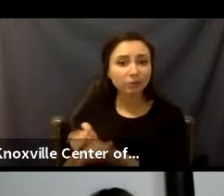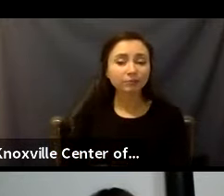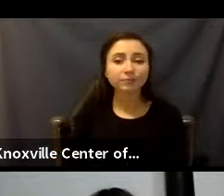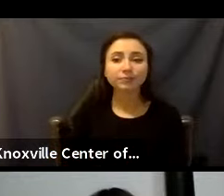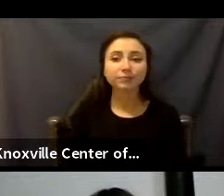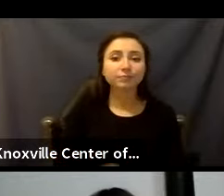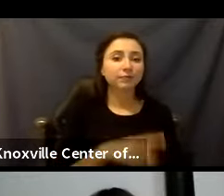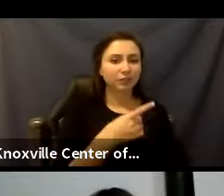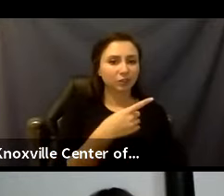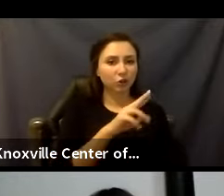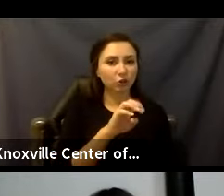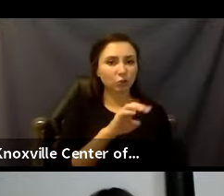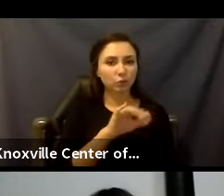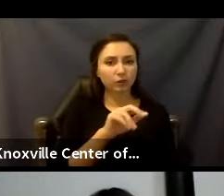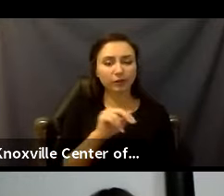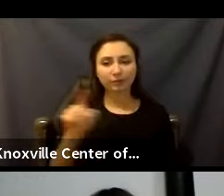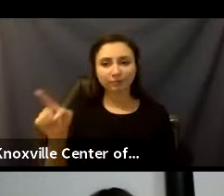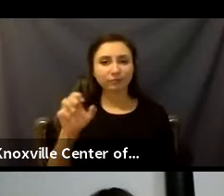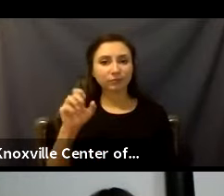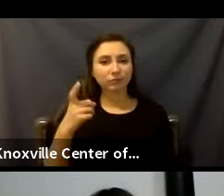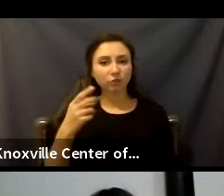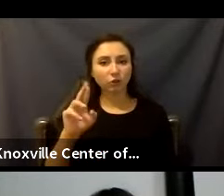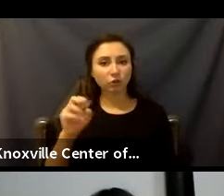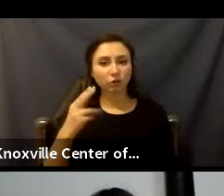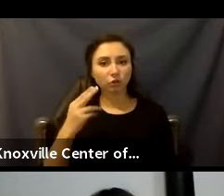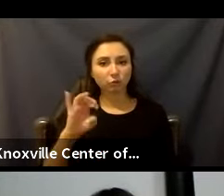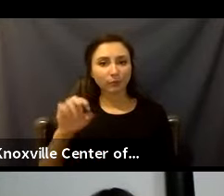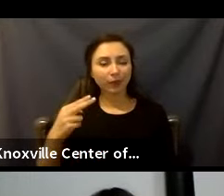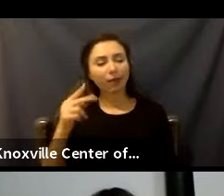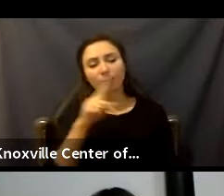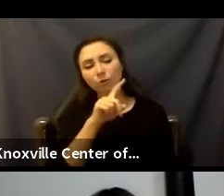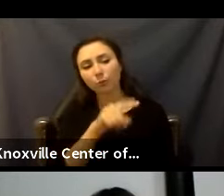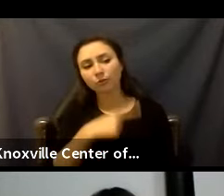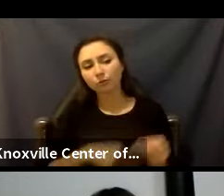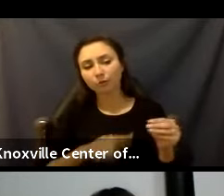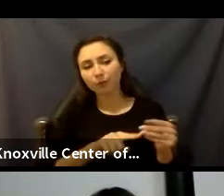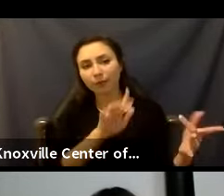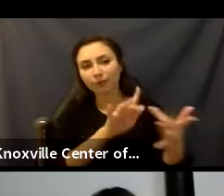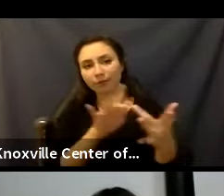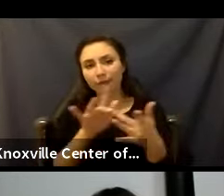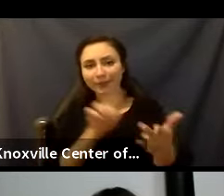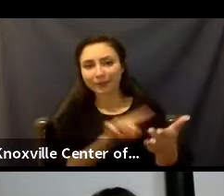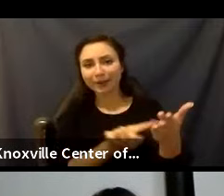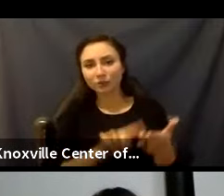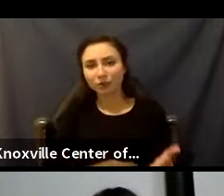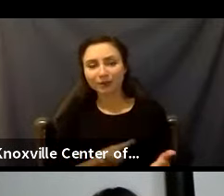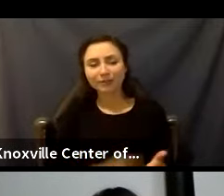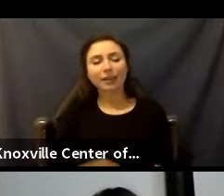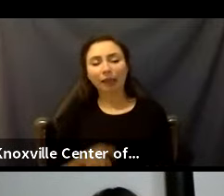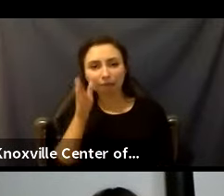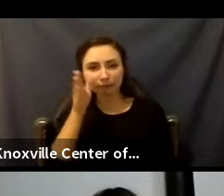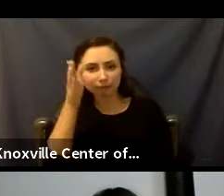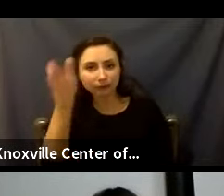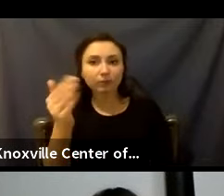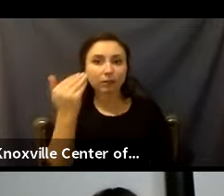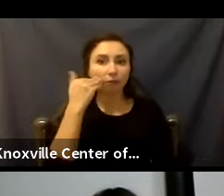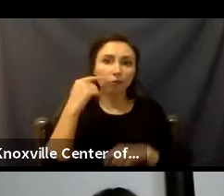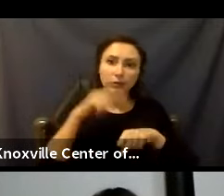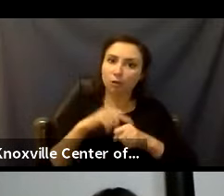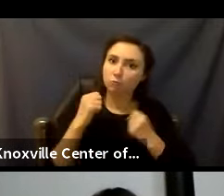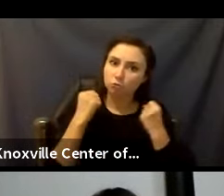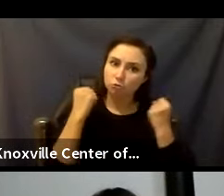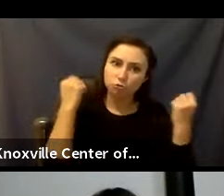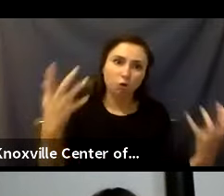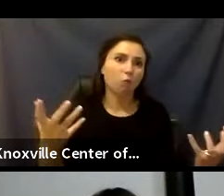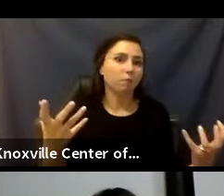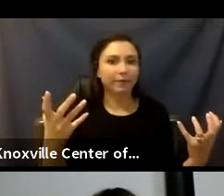Dr. Buchanan, just a question about the contact tracing as we look toward the future. I know we've gotten to that point where we had so many cases, it